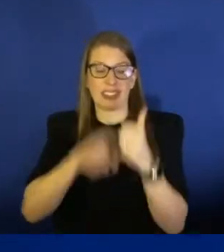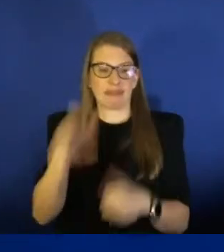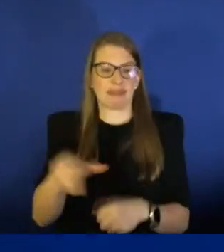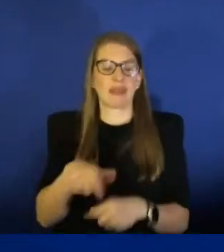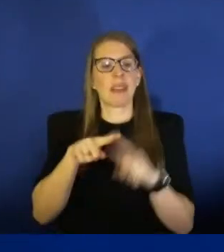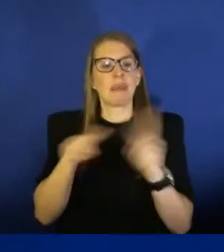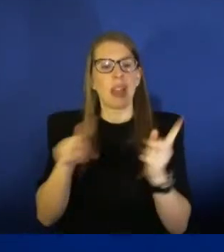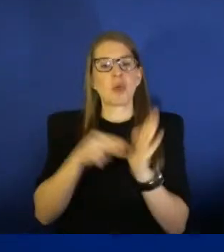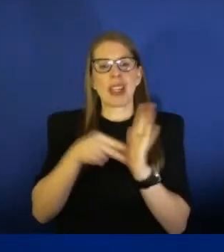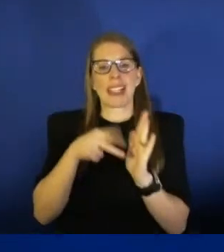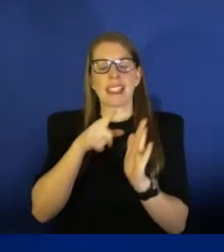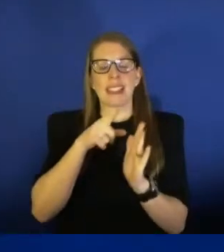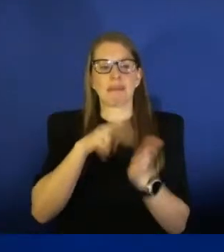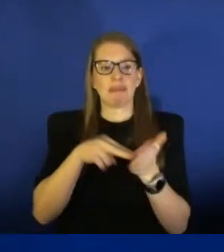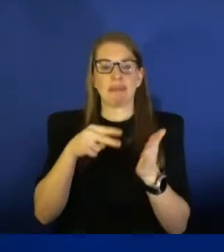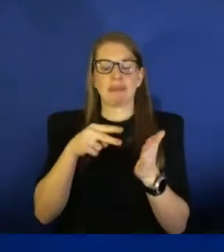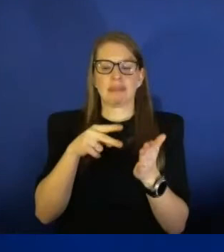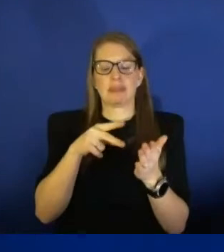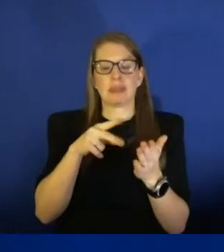from urban areas.